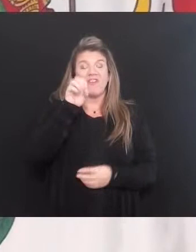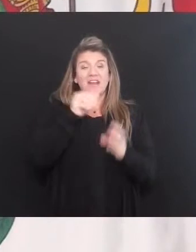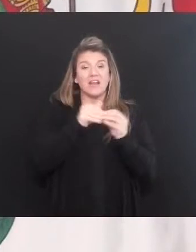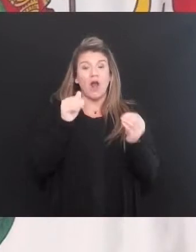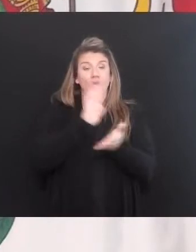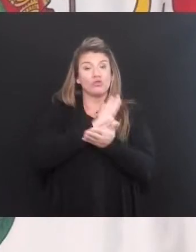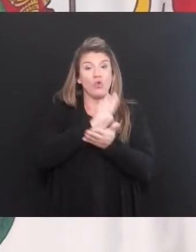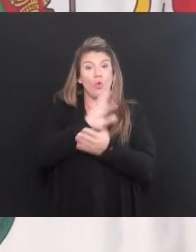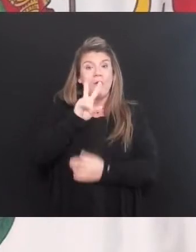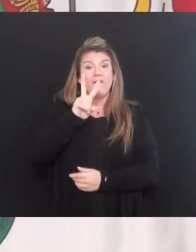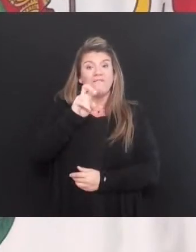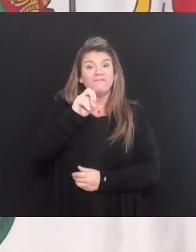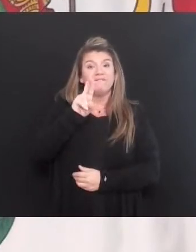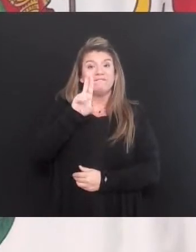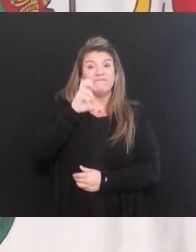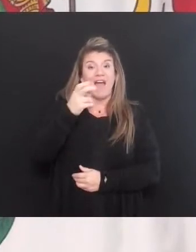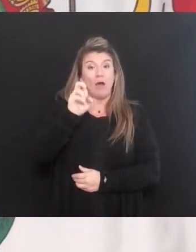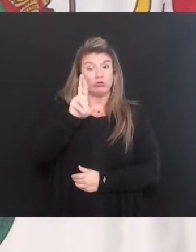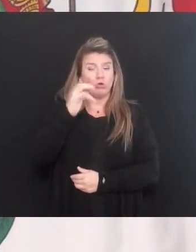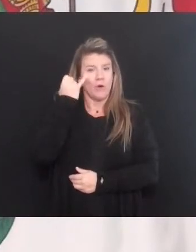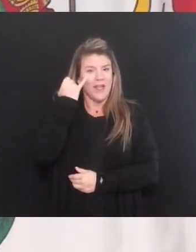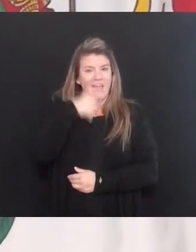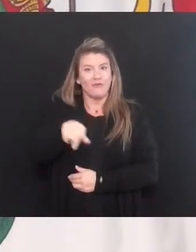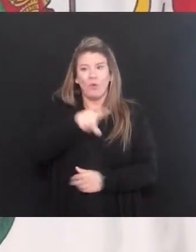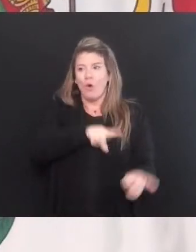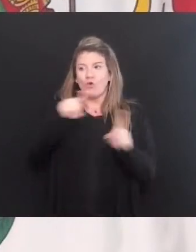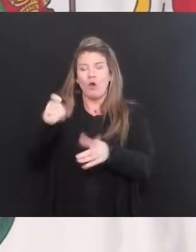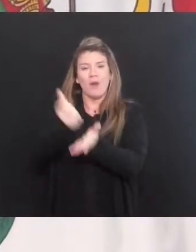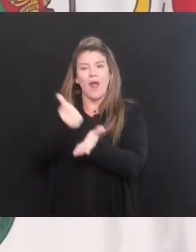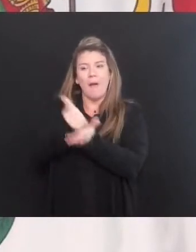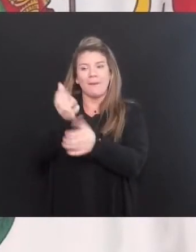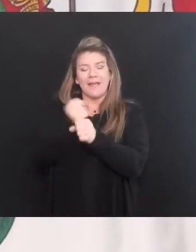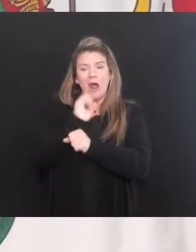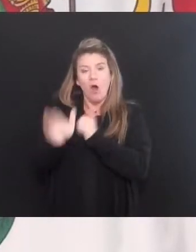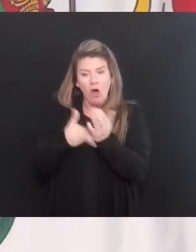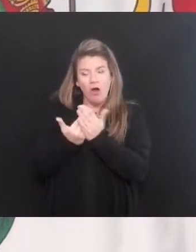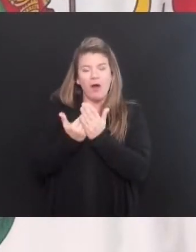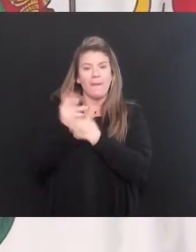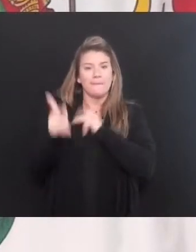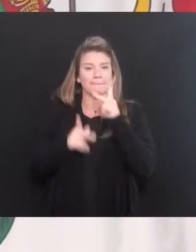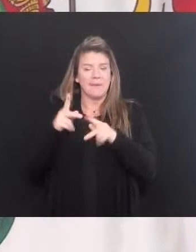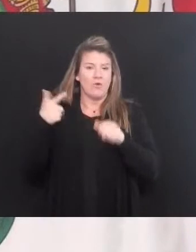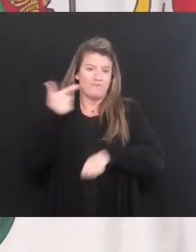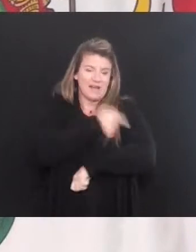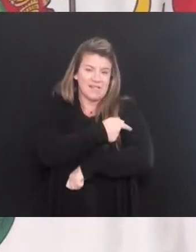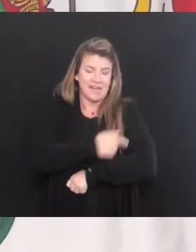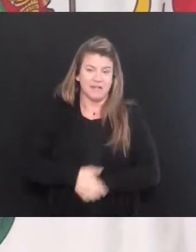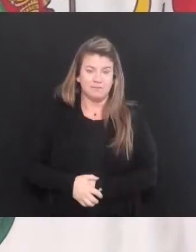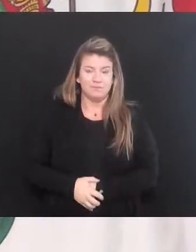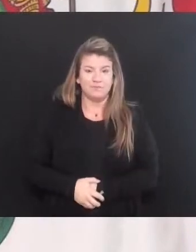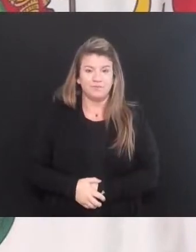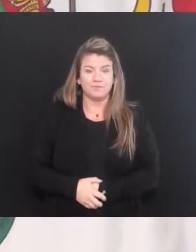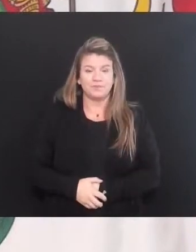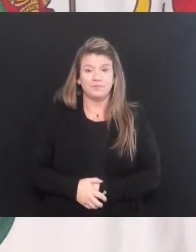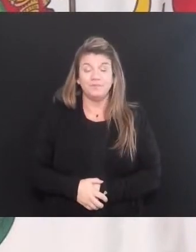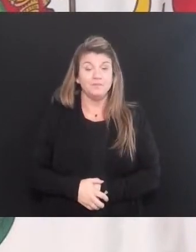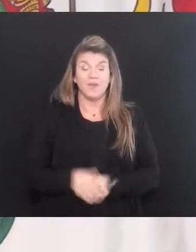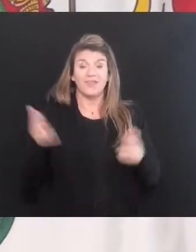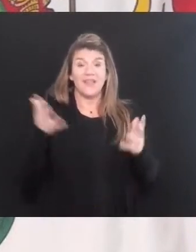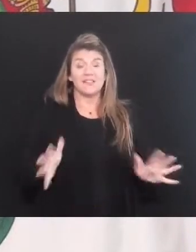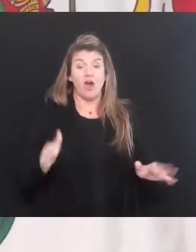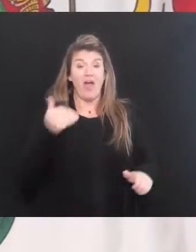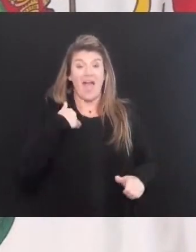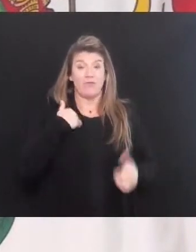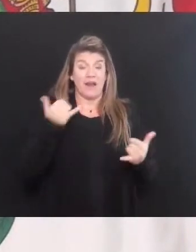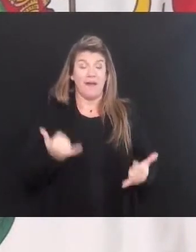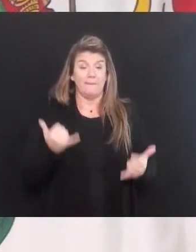$150 school voucher if they'll just help us get everybody in their houses vaccinated. And that's all I got right